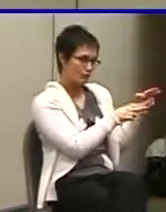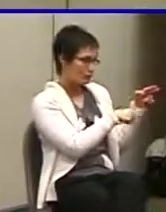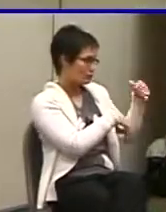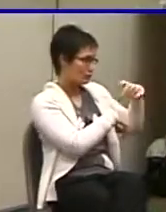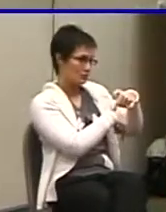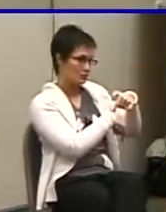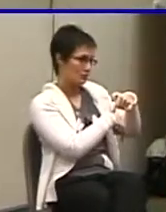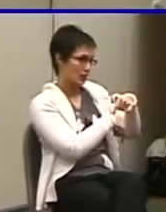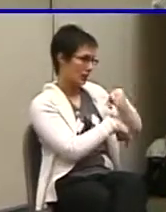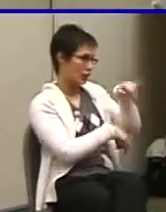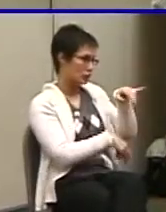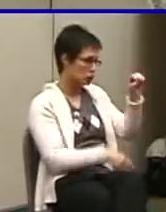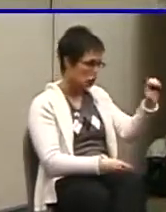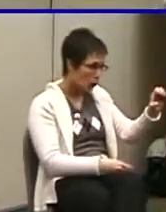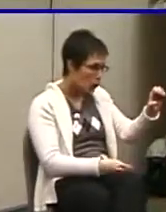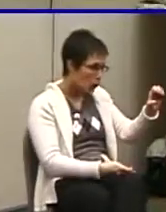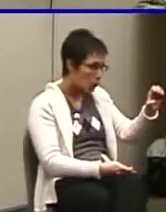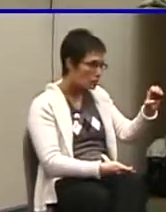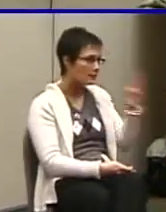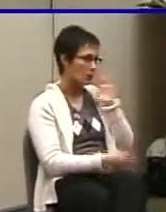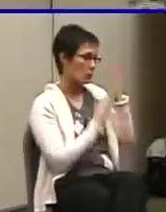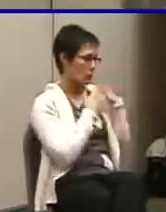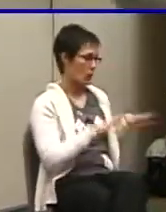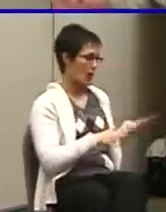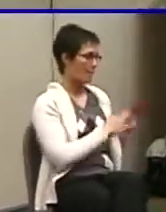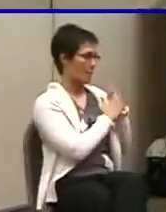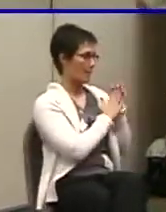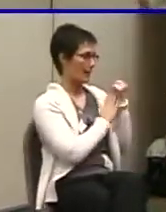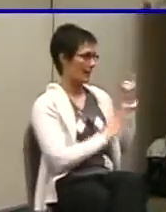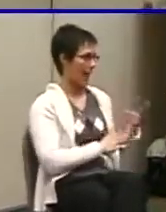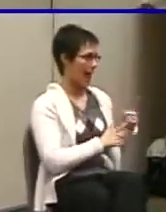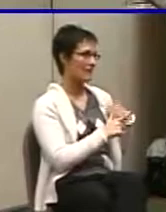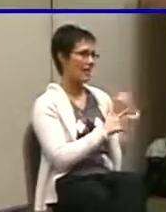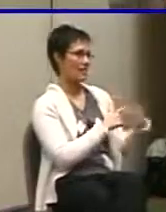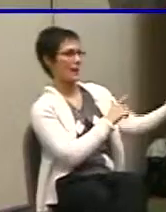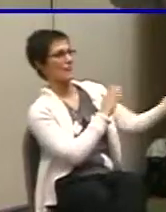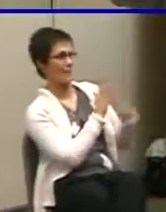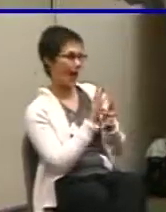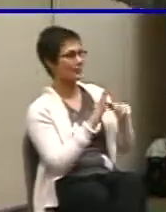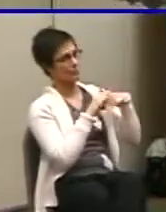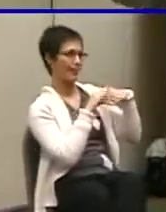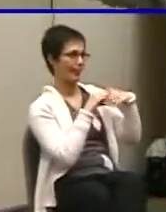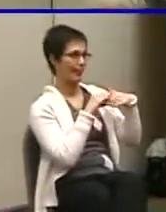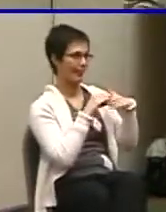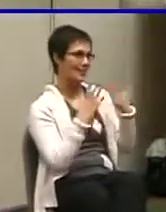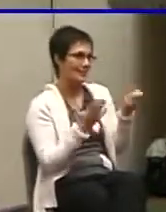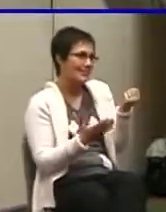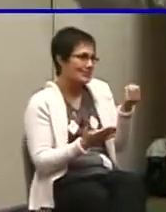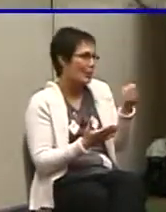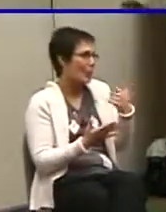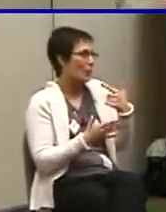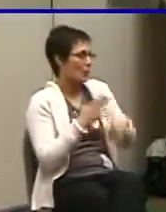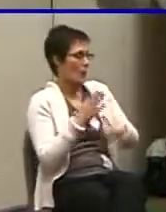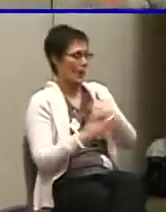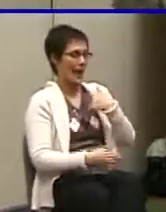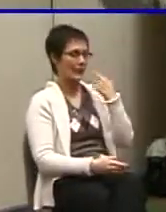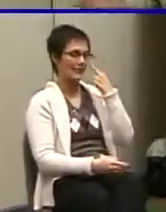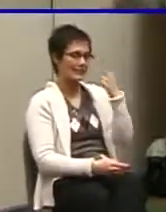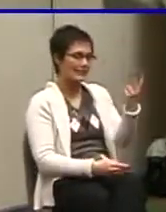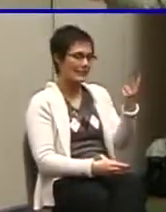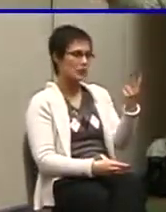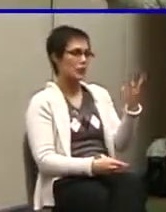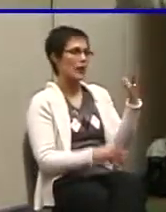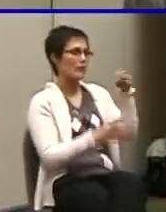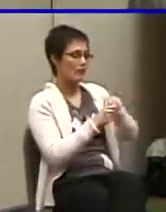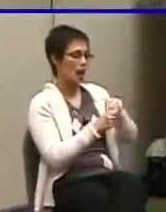will usually, okay, I'll quiet down right now for about a minute and a half, and then I'm back into it again. And what I see is that I'm actually engaging more and more